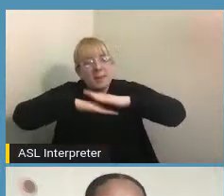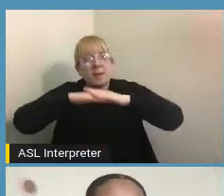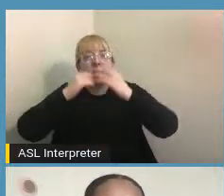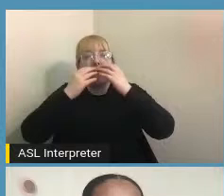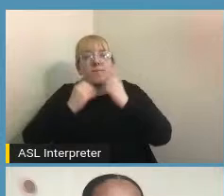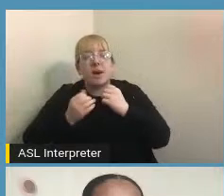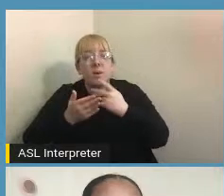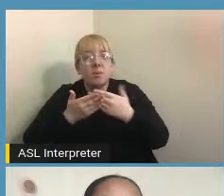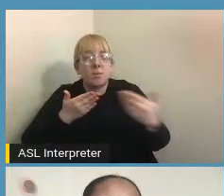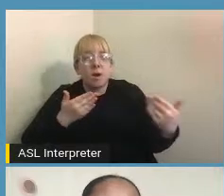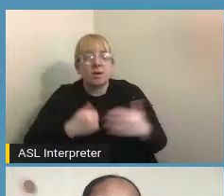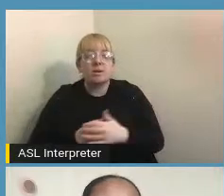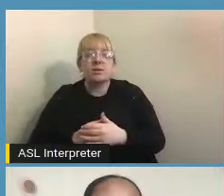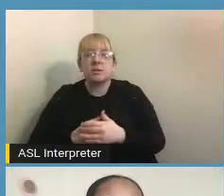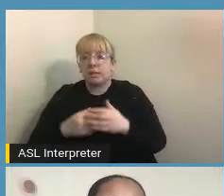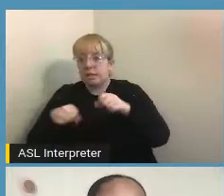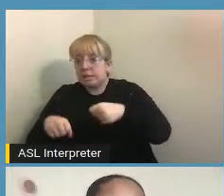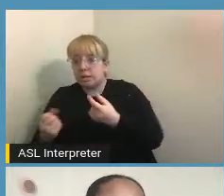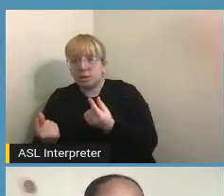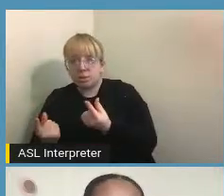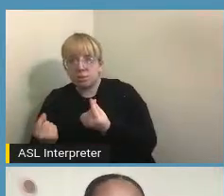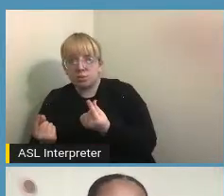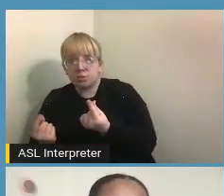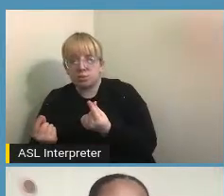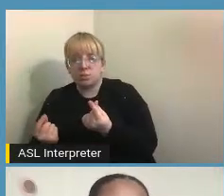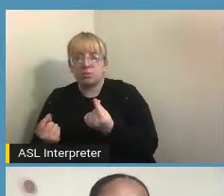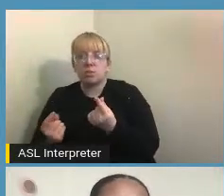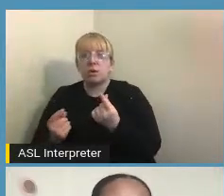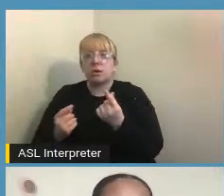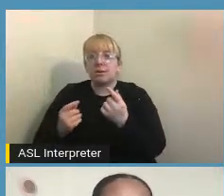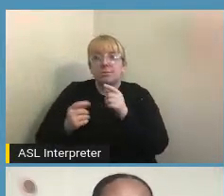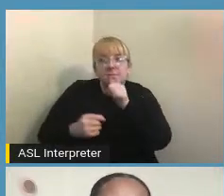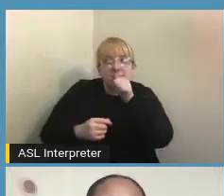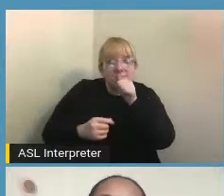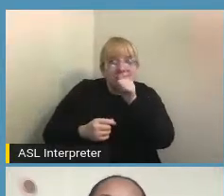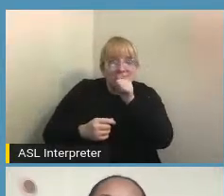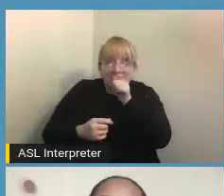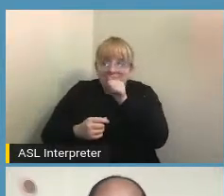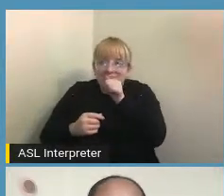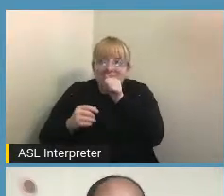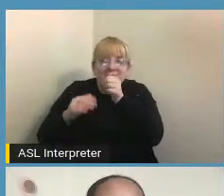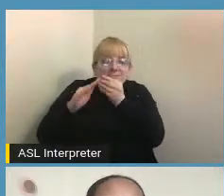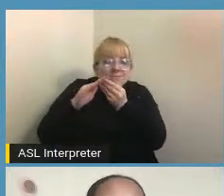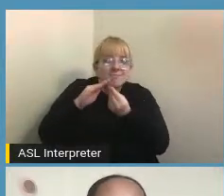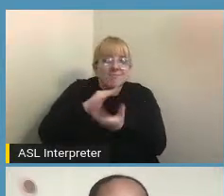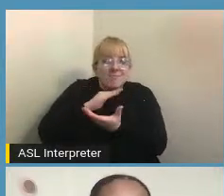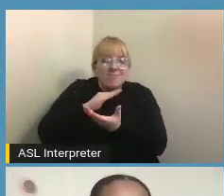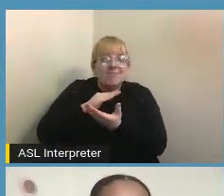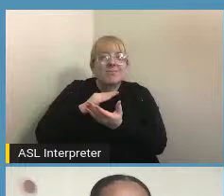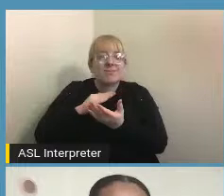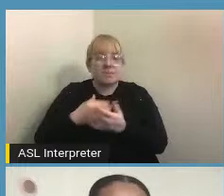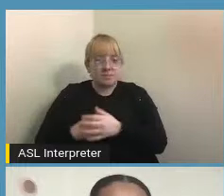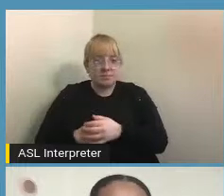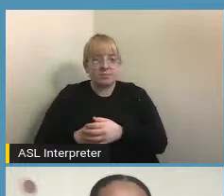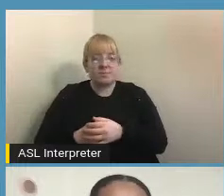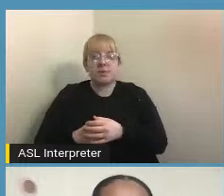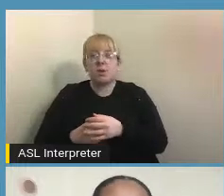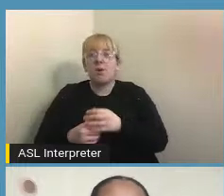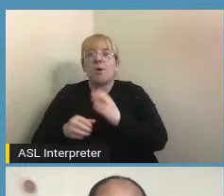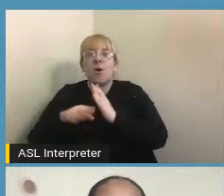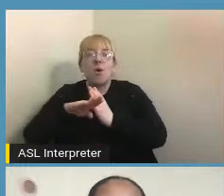do? And then what can we personally set as our secret stretch goals to over deliver, under promise and over deliver,